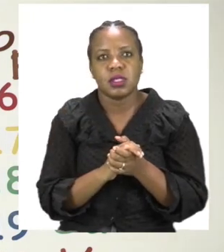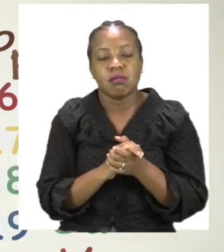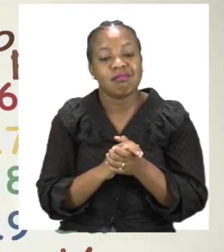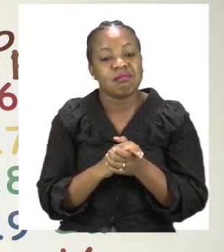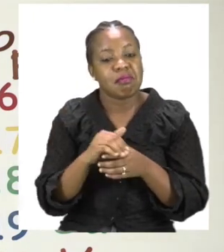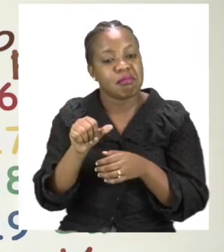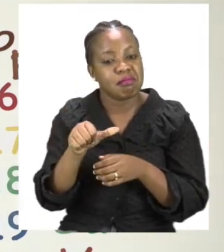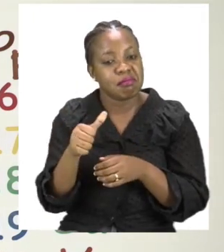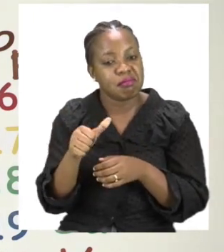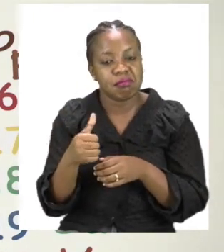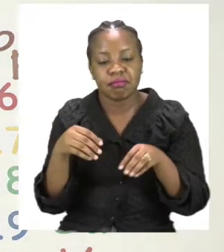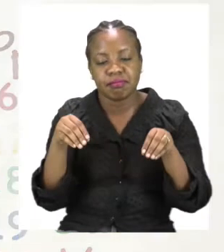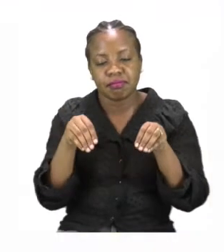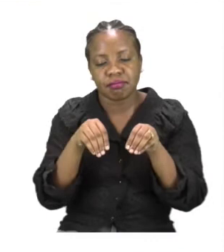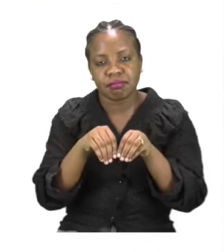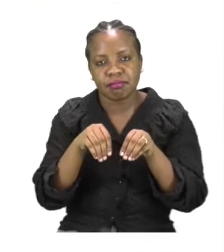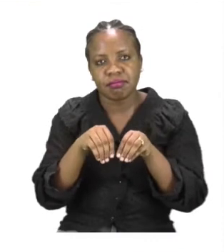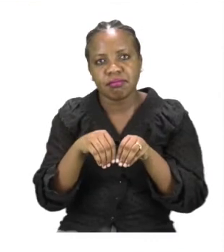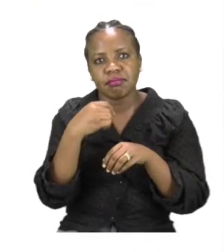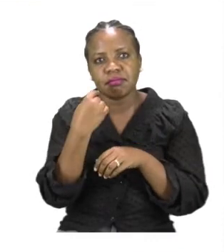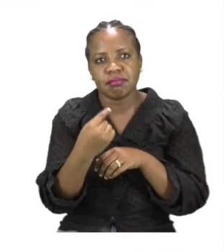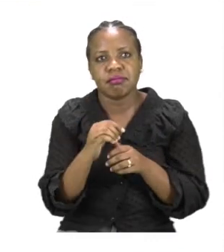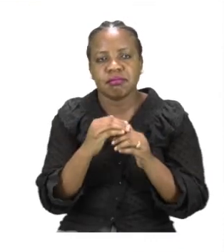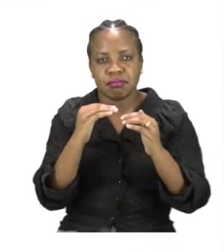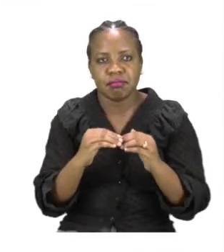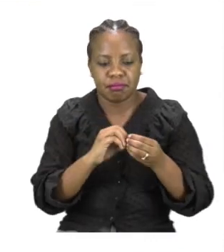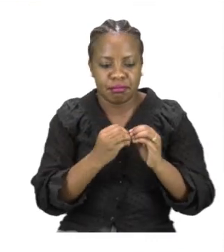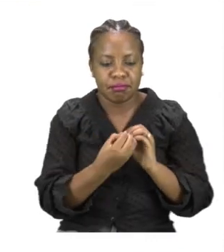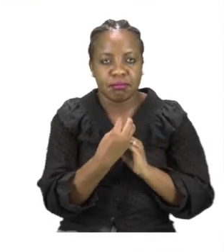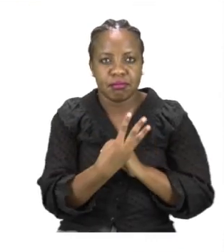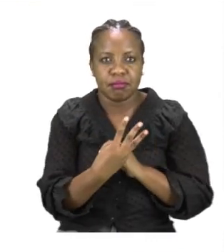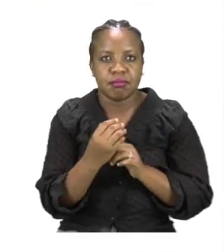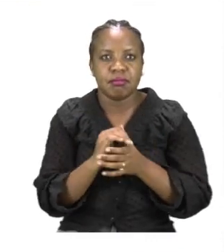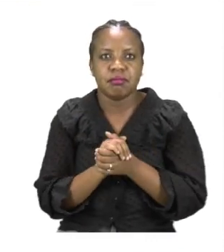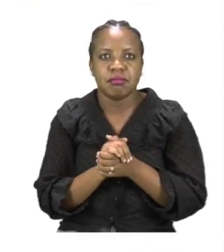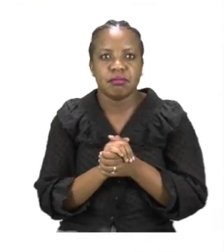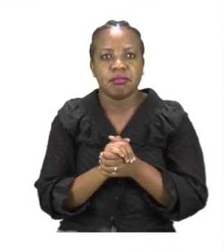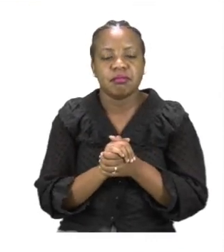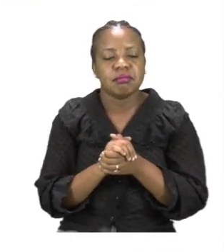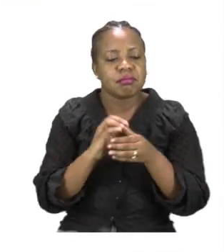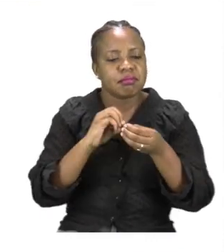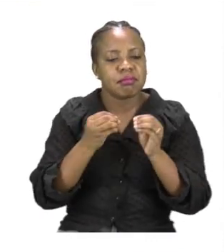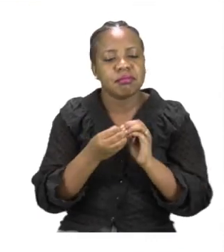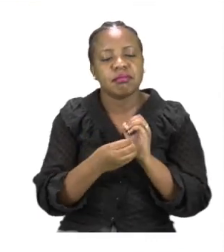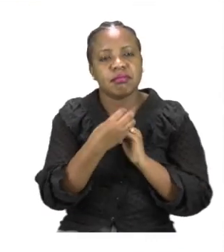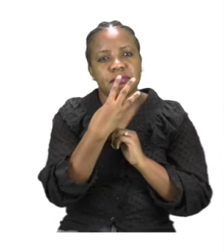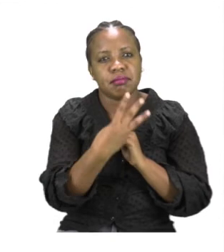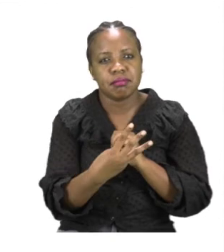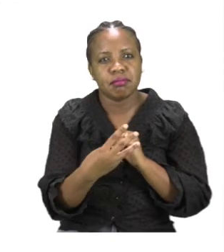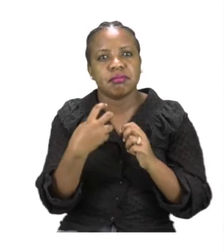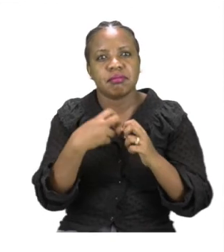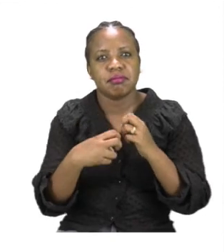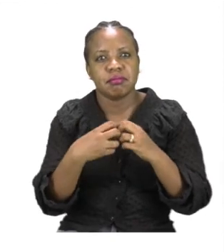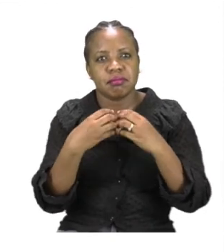yourselves. Let's now move on to number 3. Number 3 is problem-solving sums. Now,